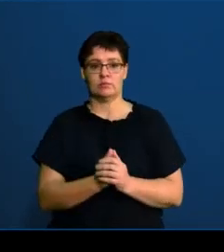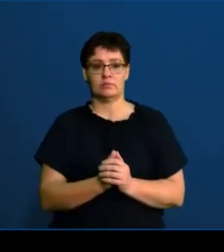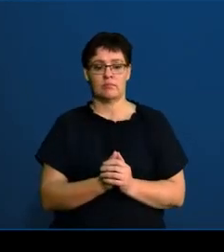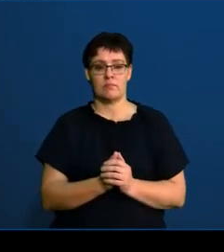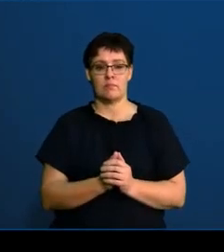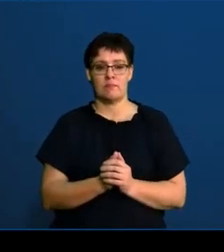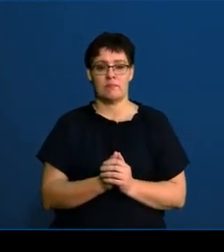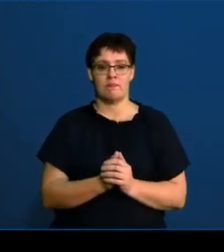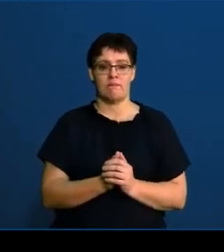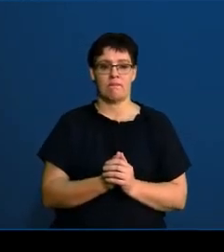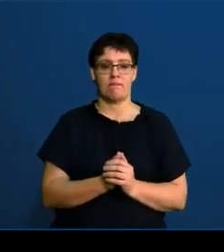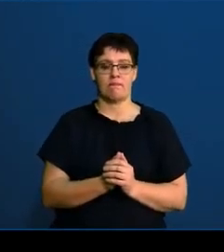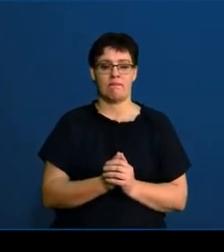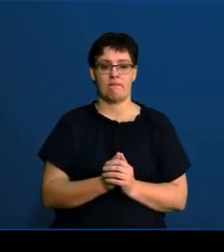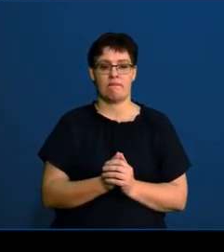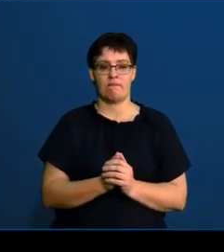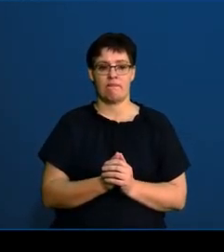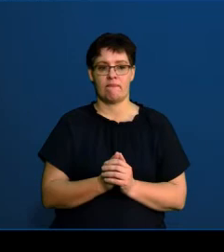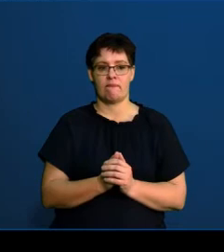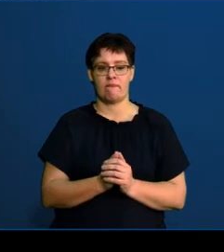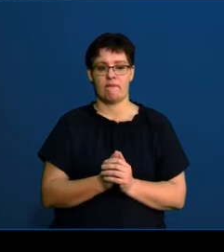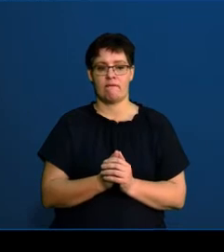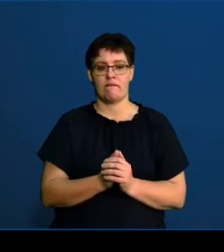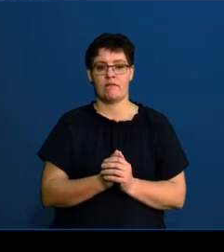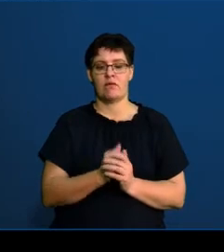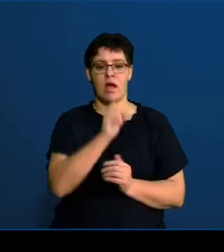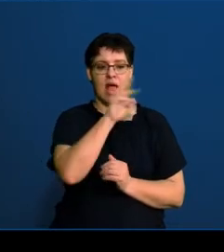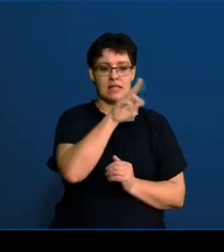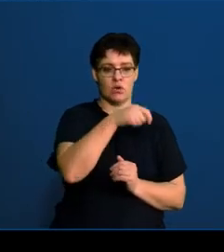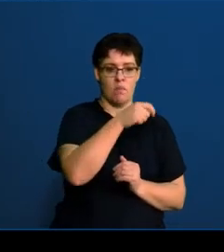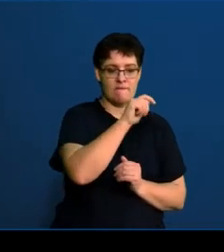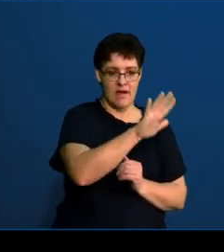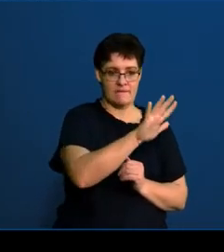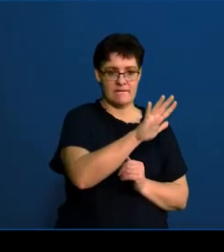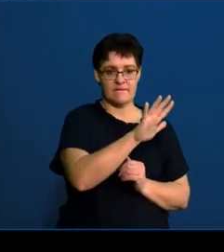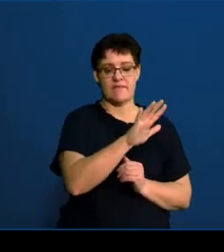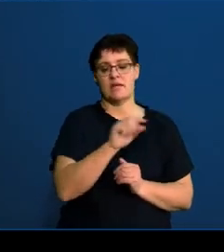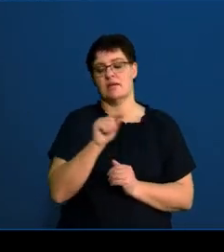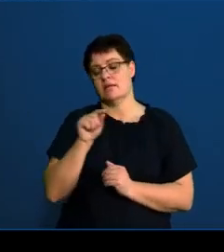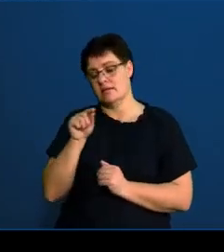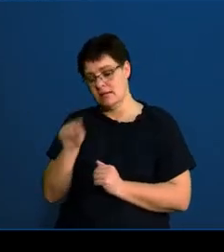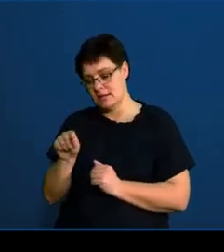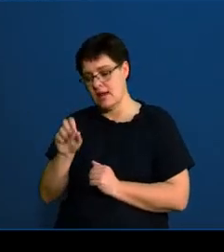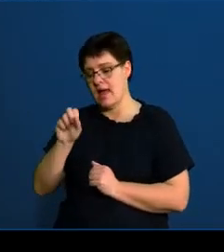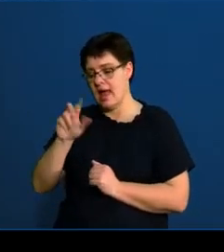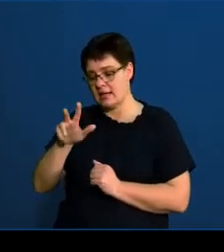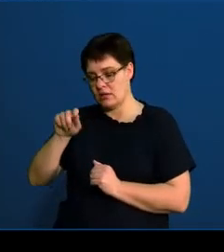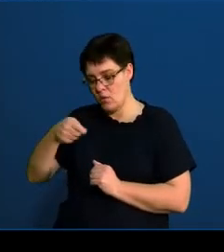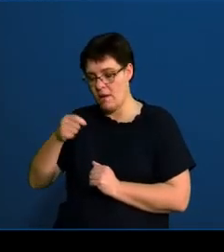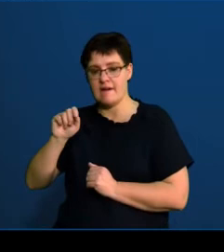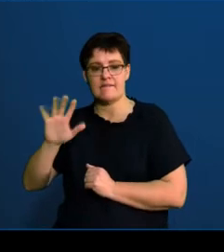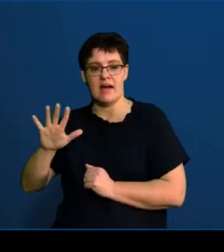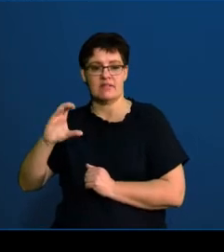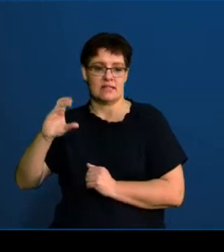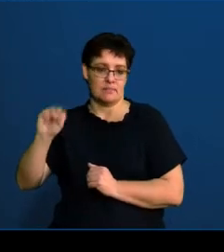and I put them next to each other, okay? So this is 18.5 centimeters, and that's